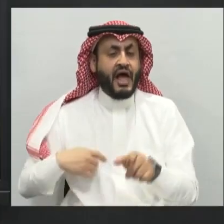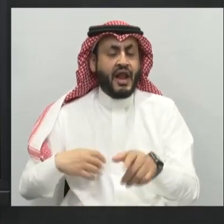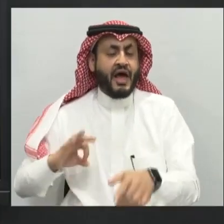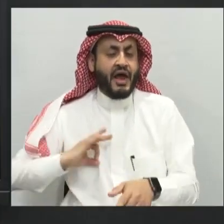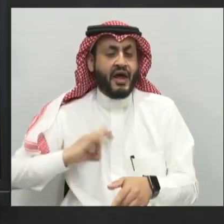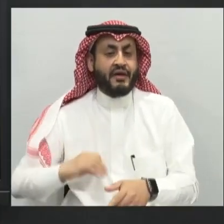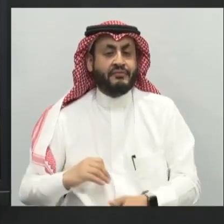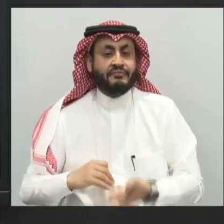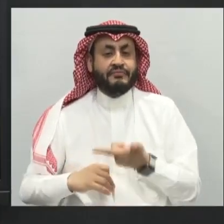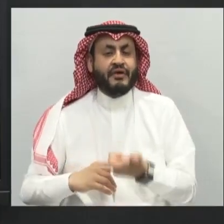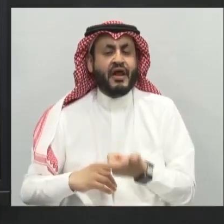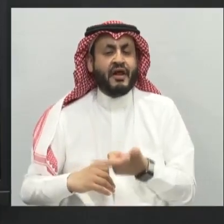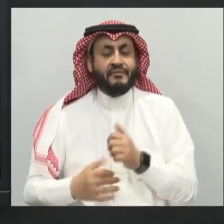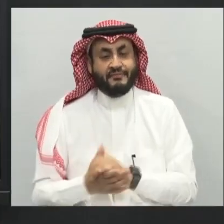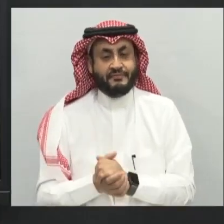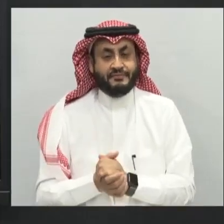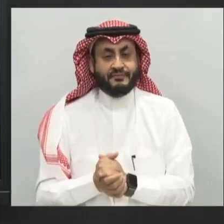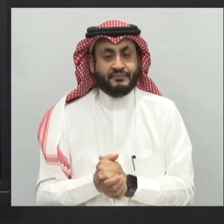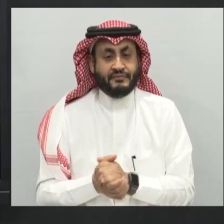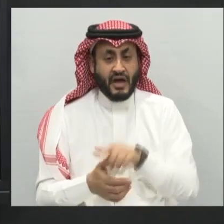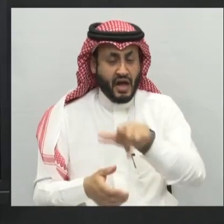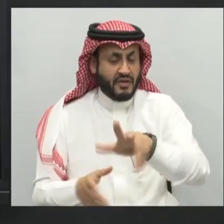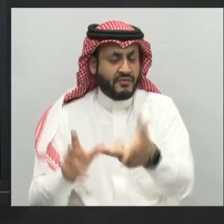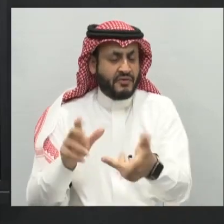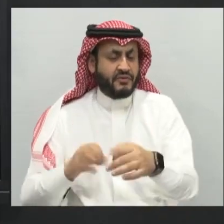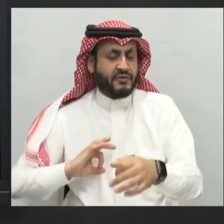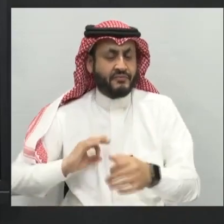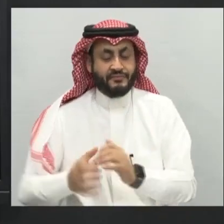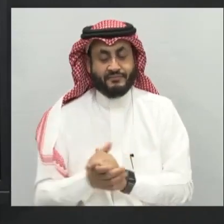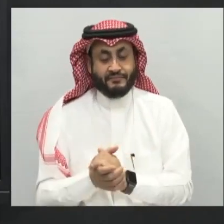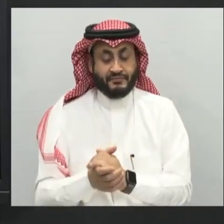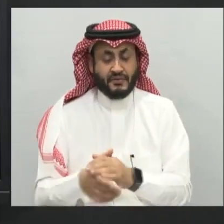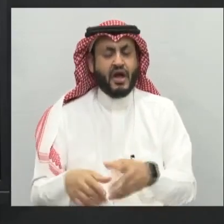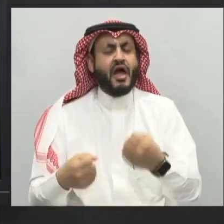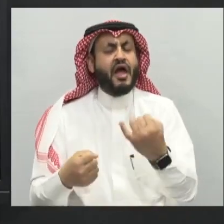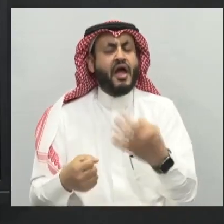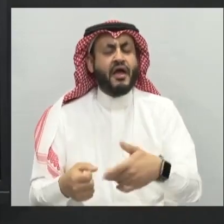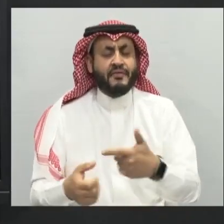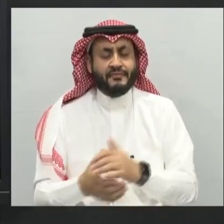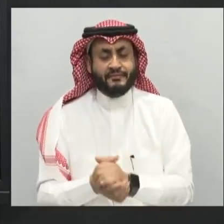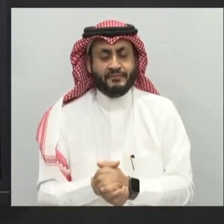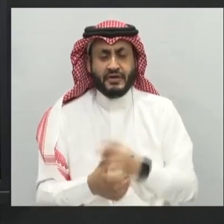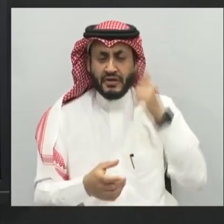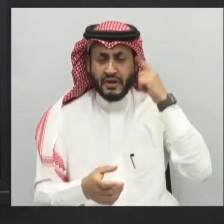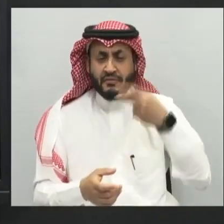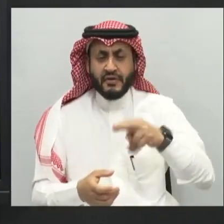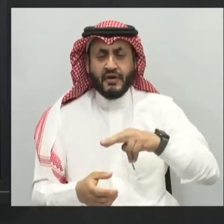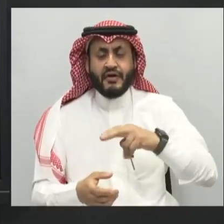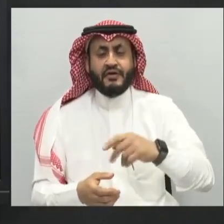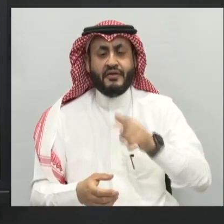Your ears are used to these sentences, right? You're used to them by now. So can you use them and say them? Excellent